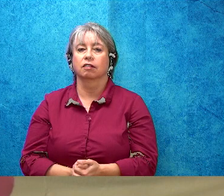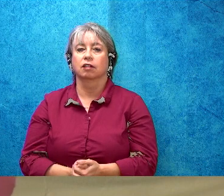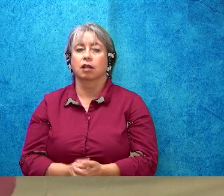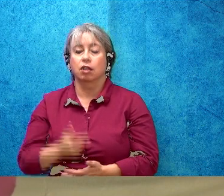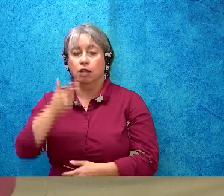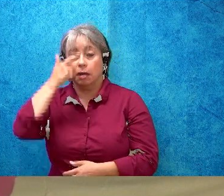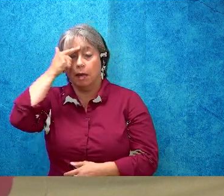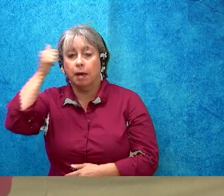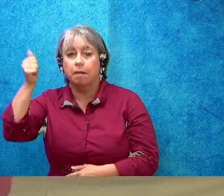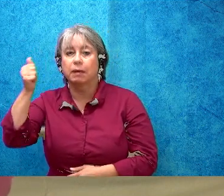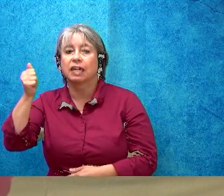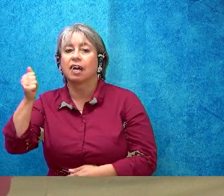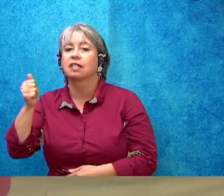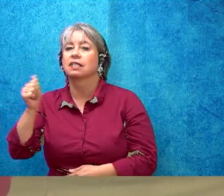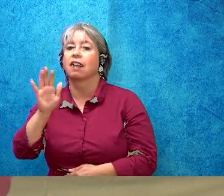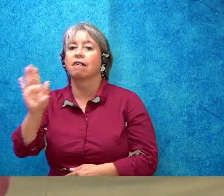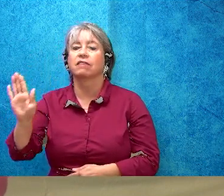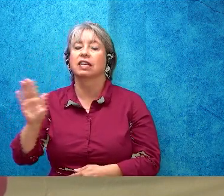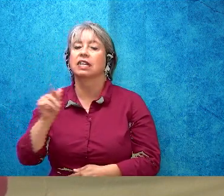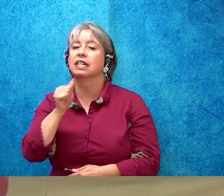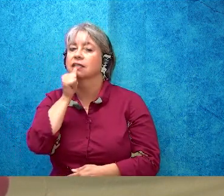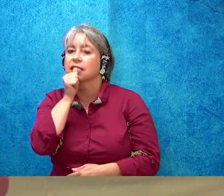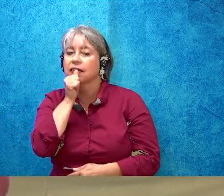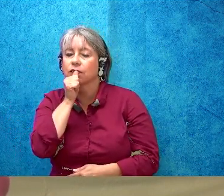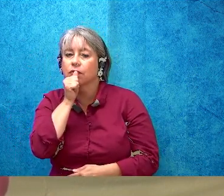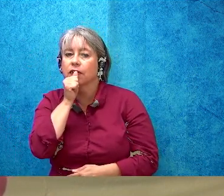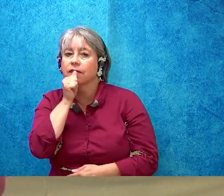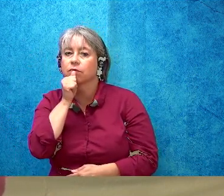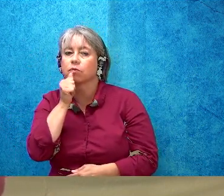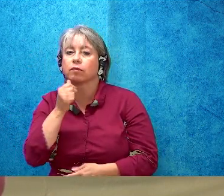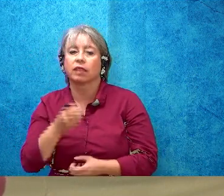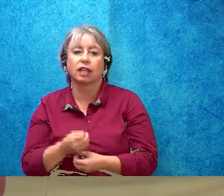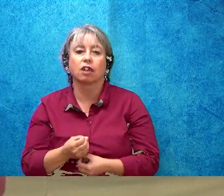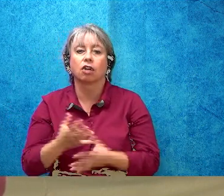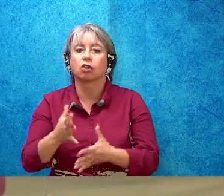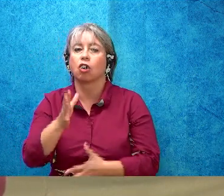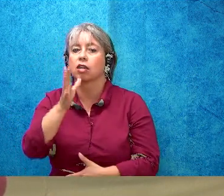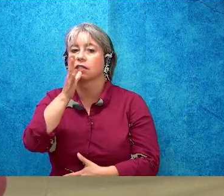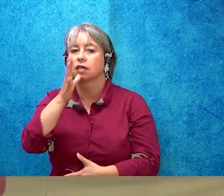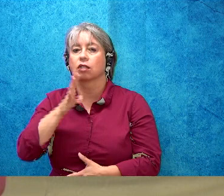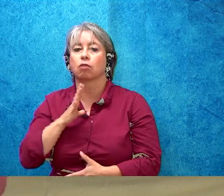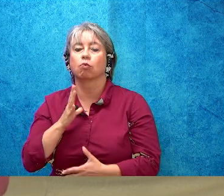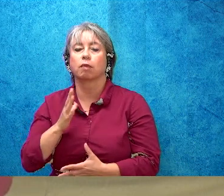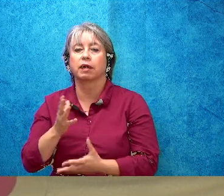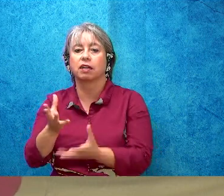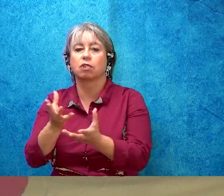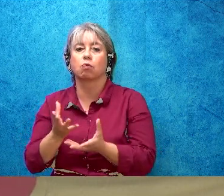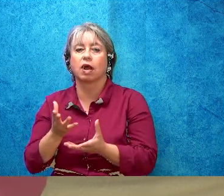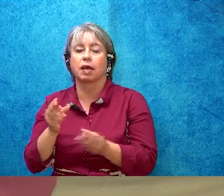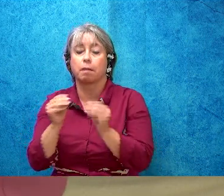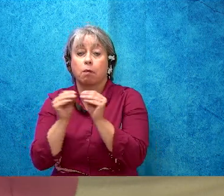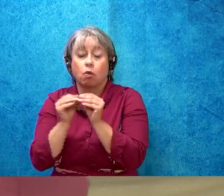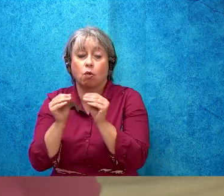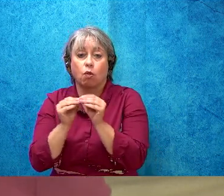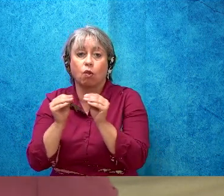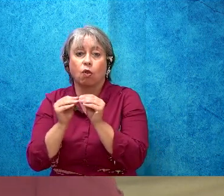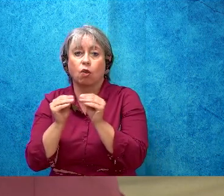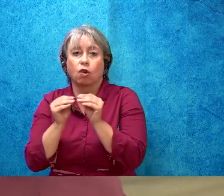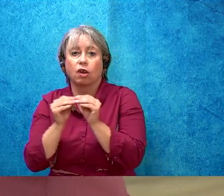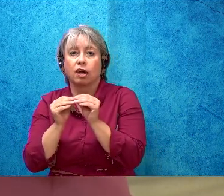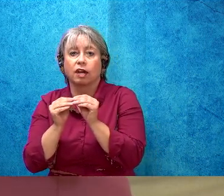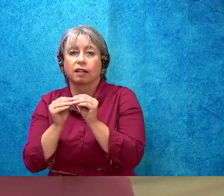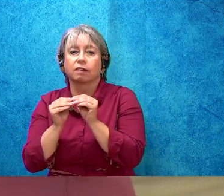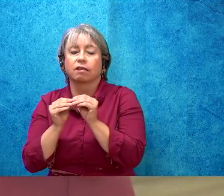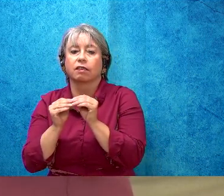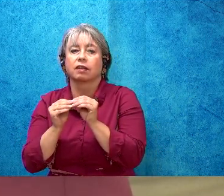his secret, okay, actually causes the woman to want him more. And you see at the end that they both, in